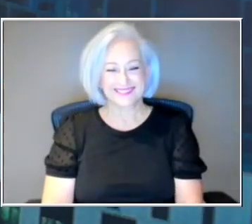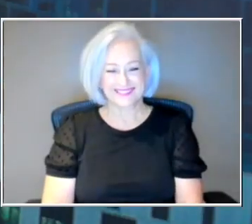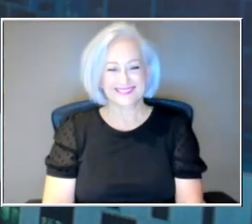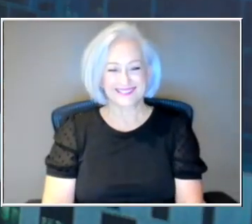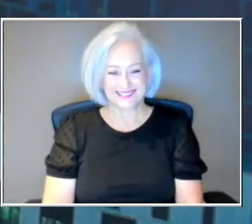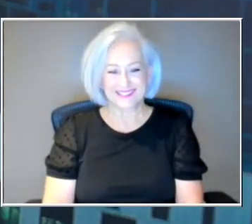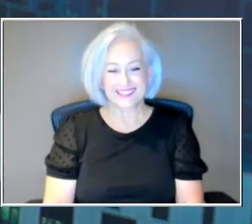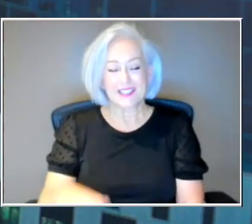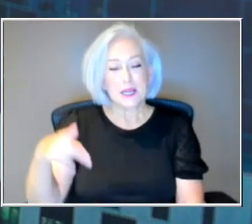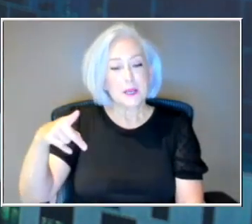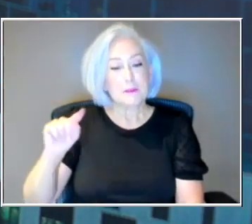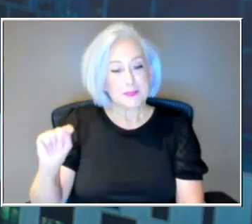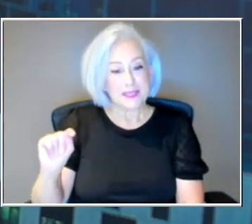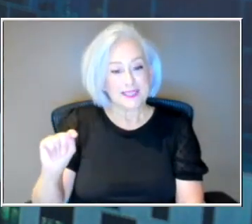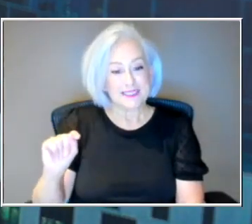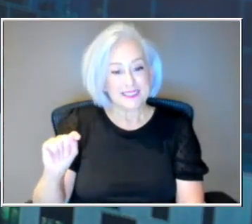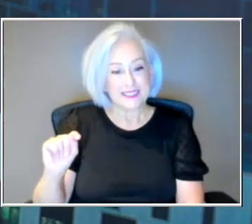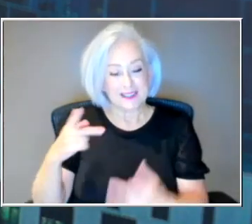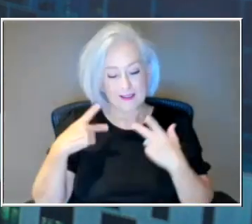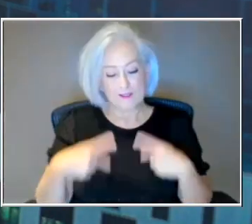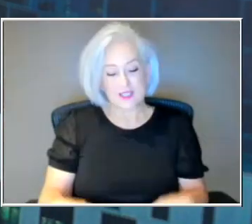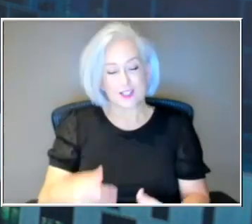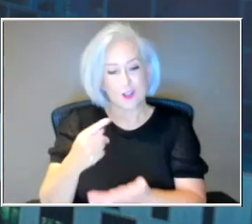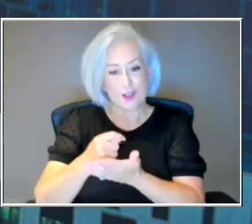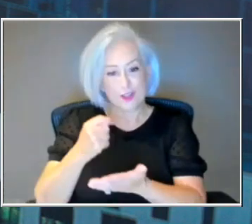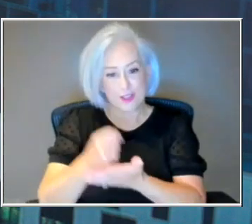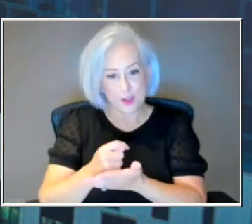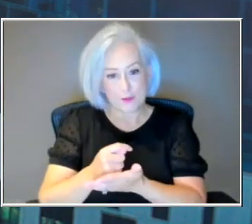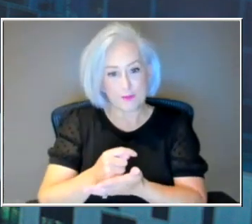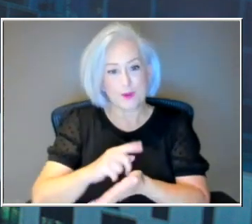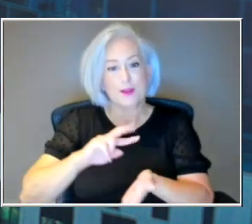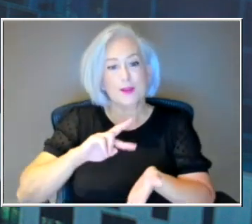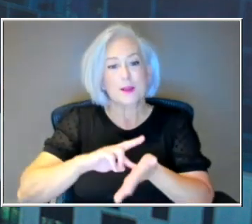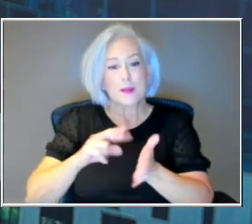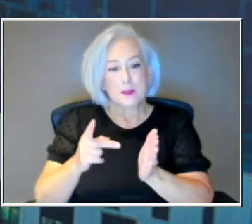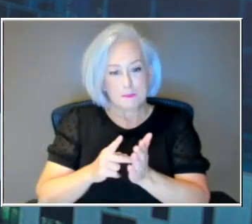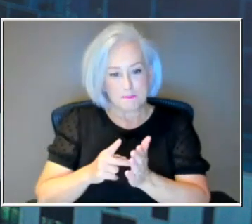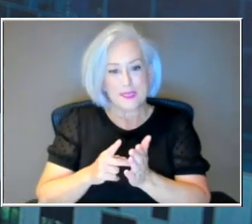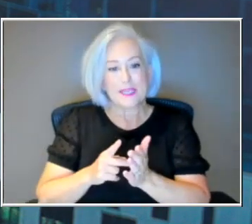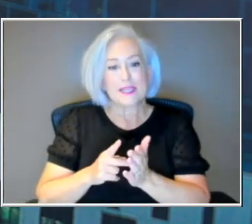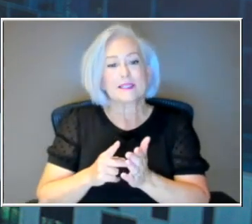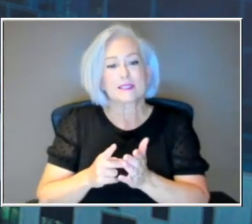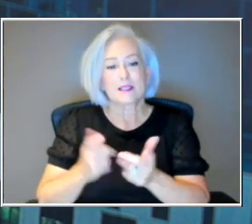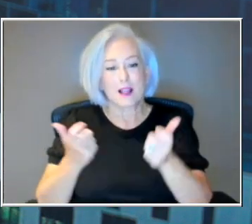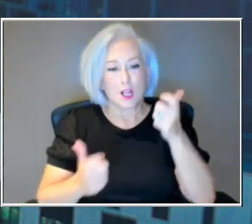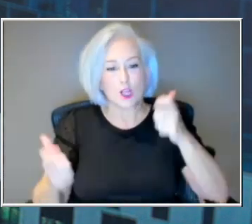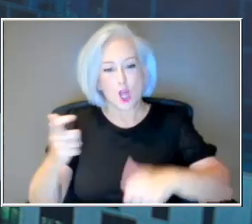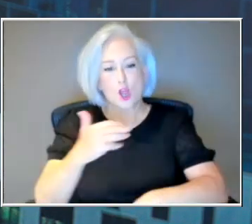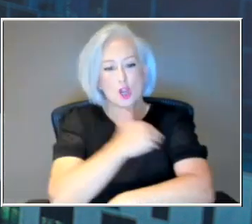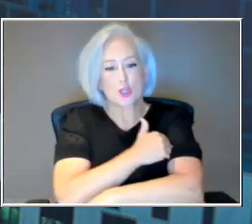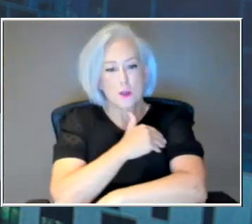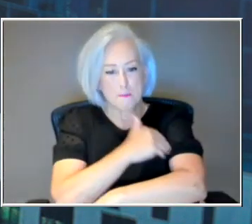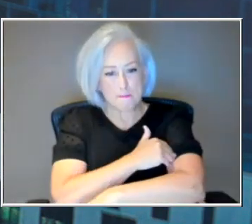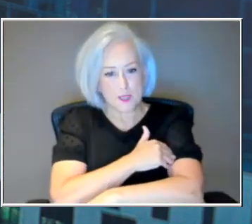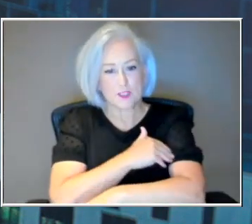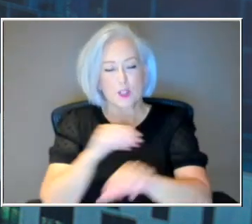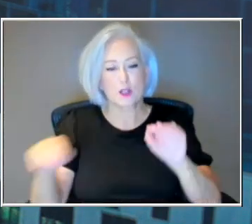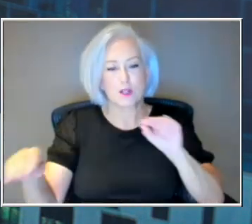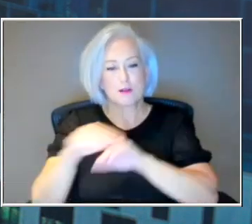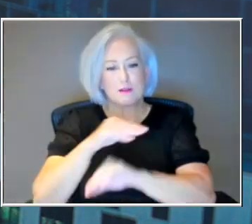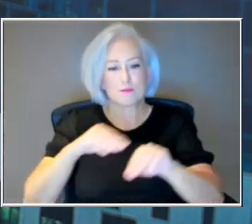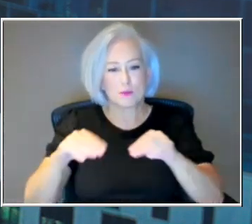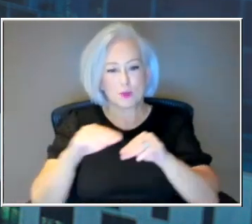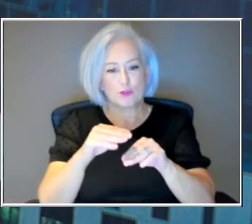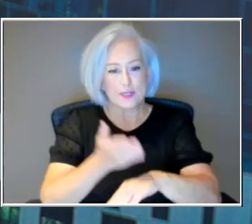physical therapy we think of as the therapists that are working with us on our gross mobility. So one simple way that we'll often describe